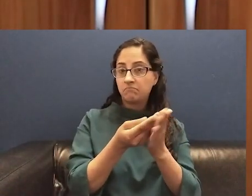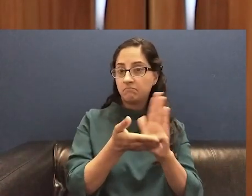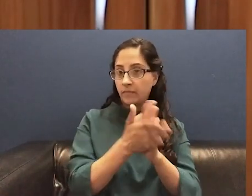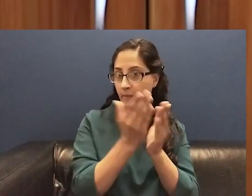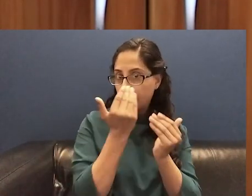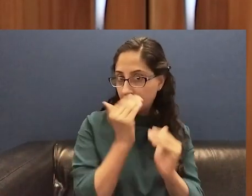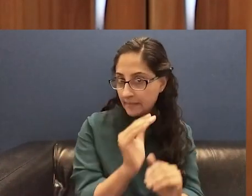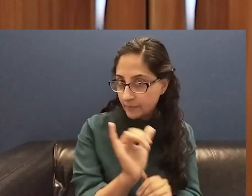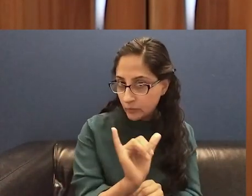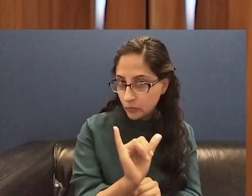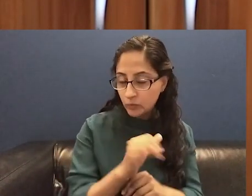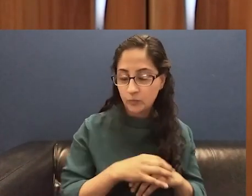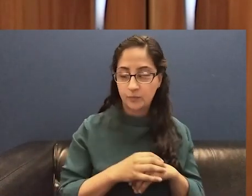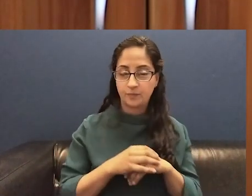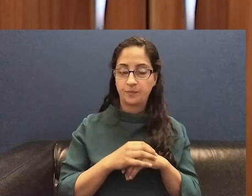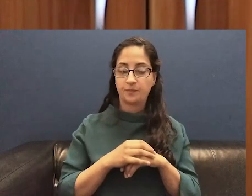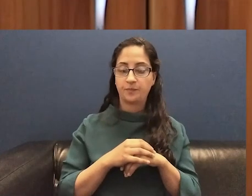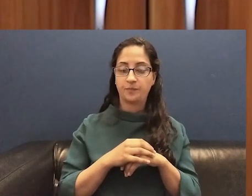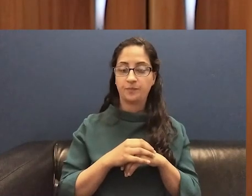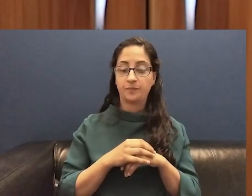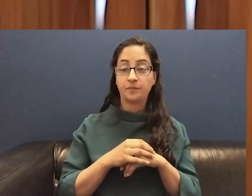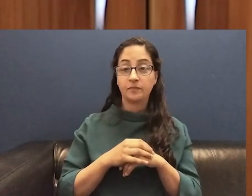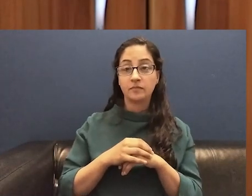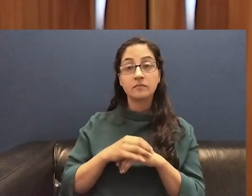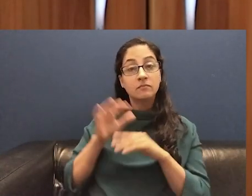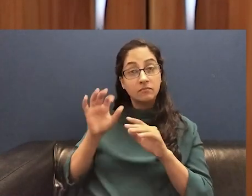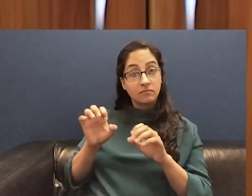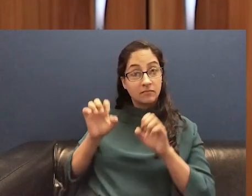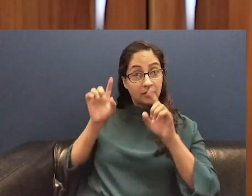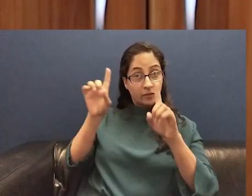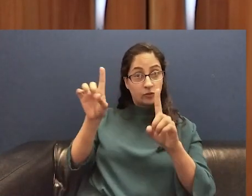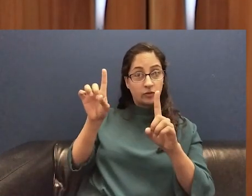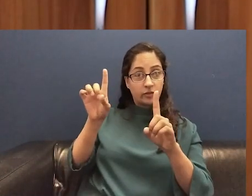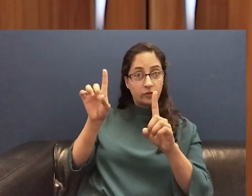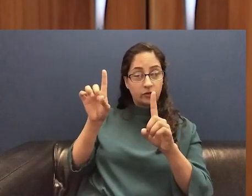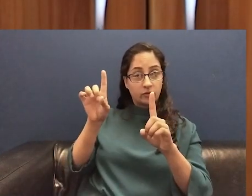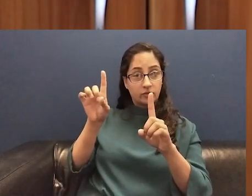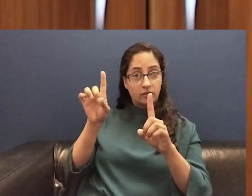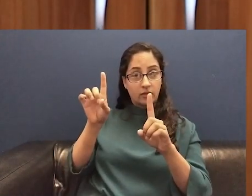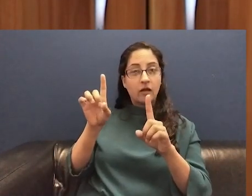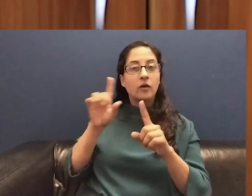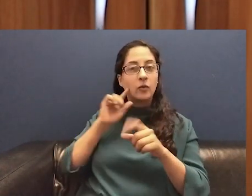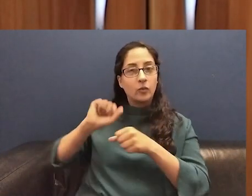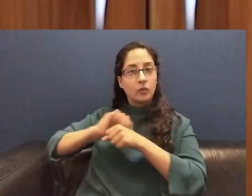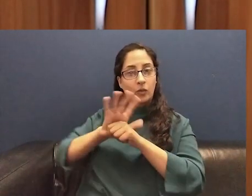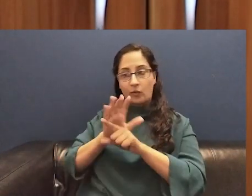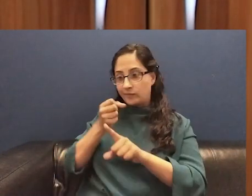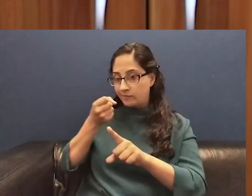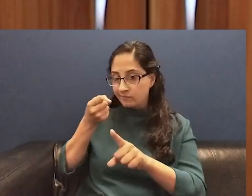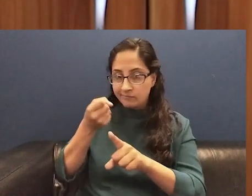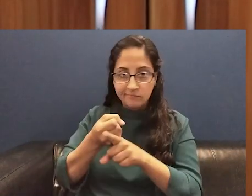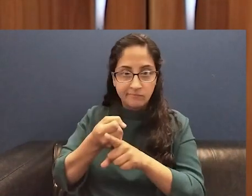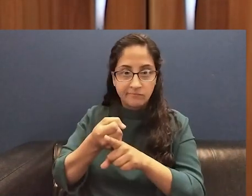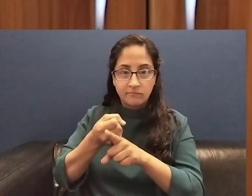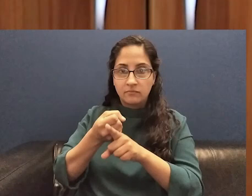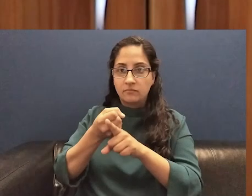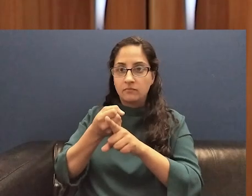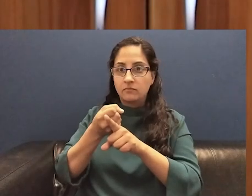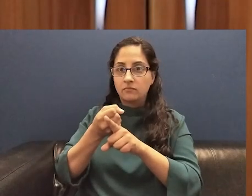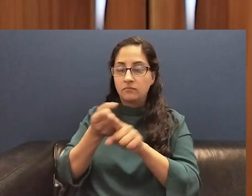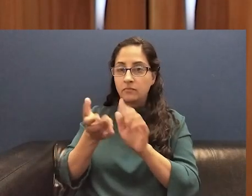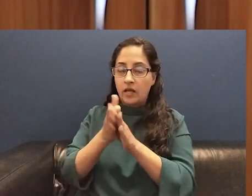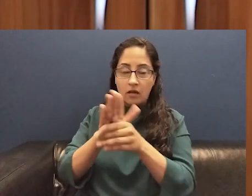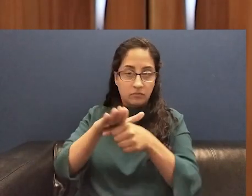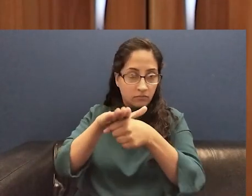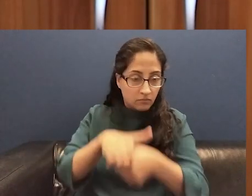were already under pressure because of COVID-19, they were also becoming very much limited